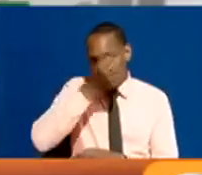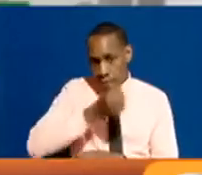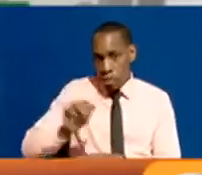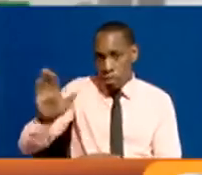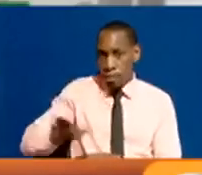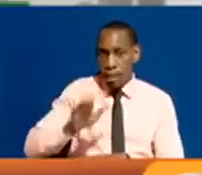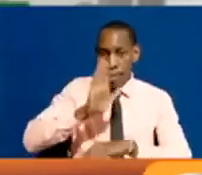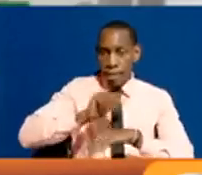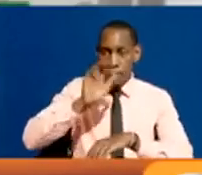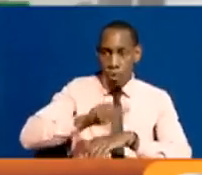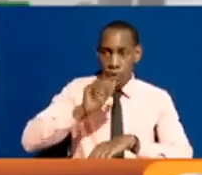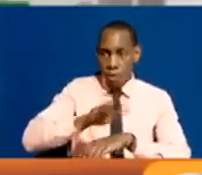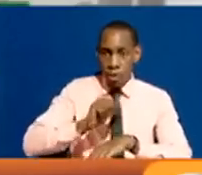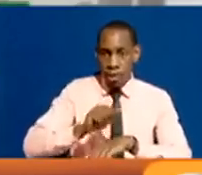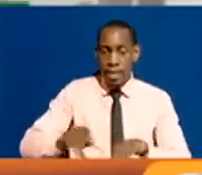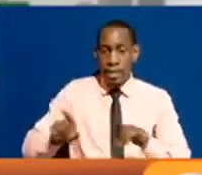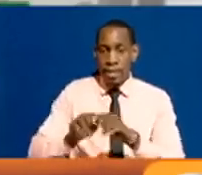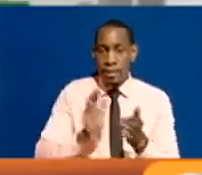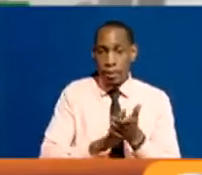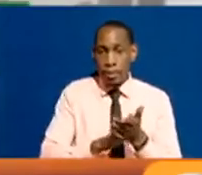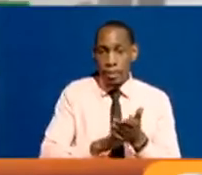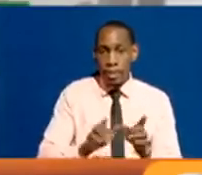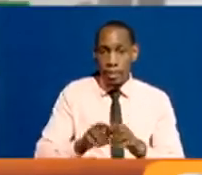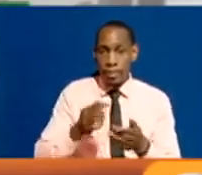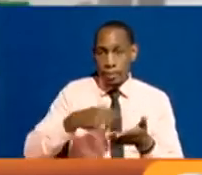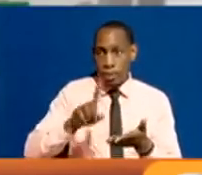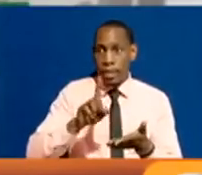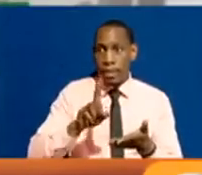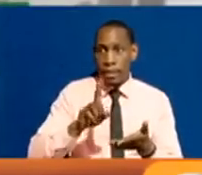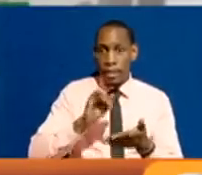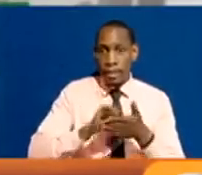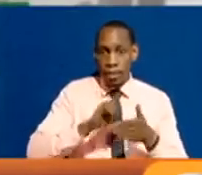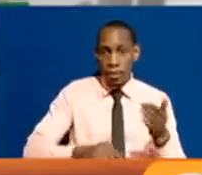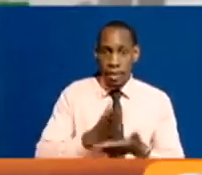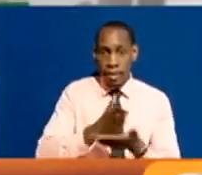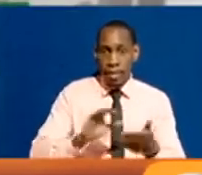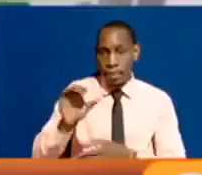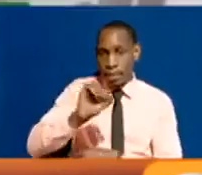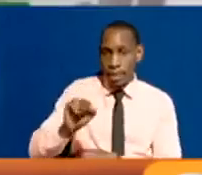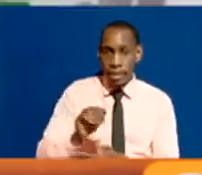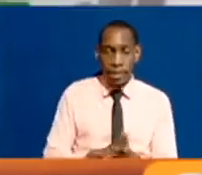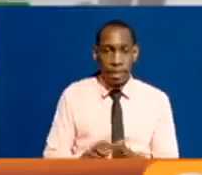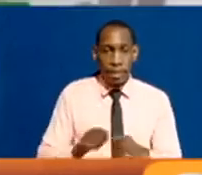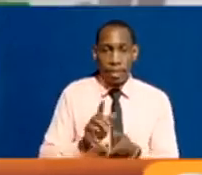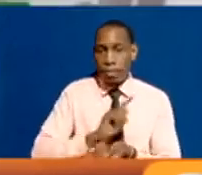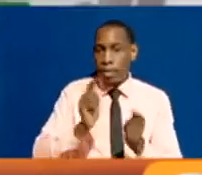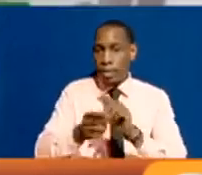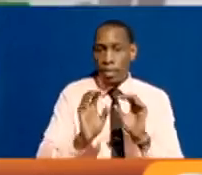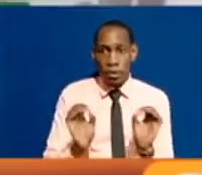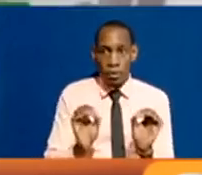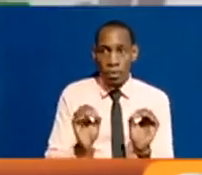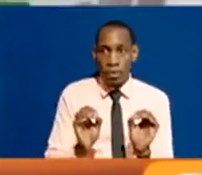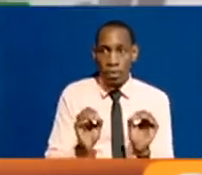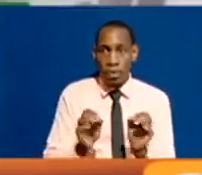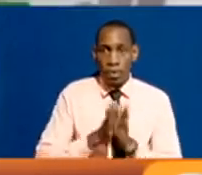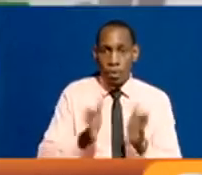parliamentary summons. It has also been suggested, and quite rightfully, that some of them never even transitioned to